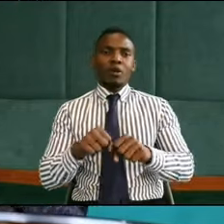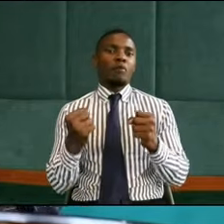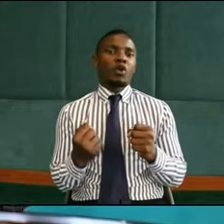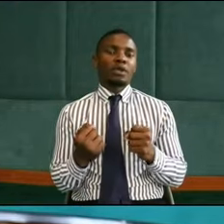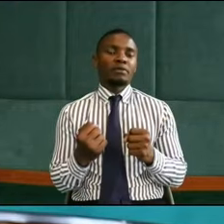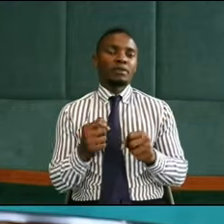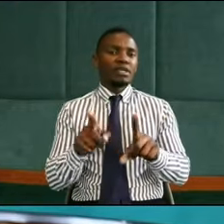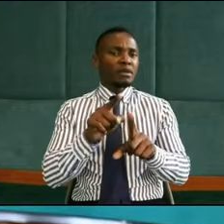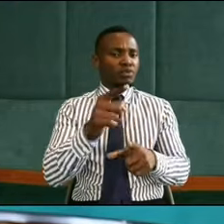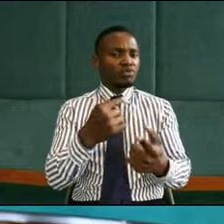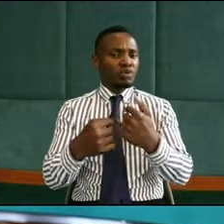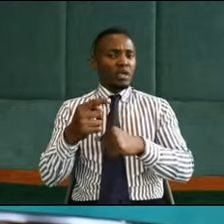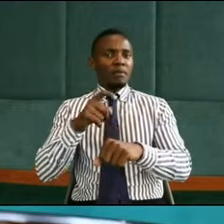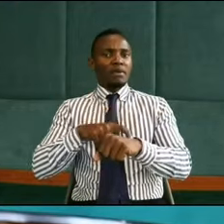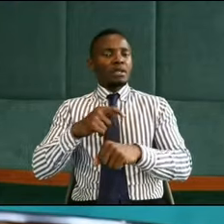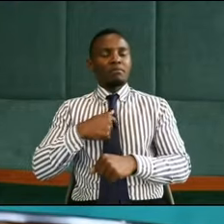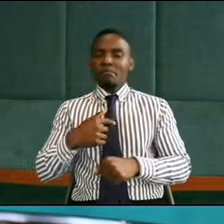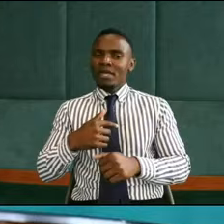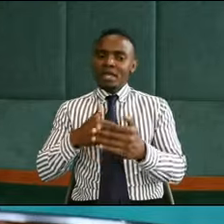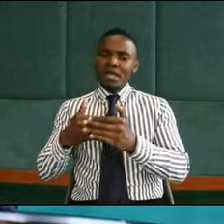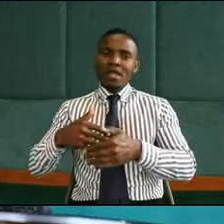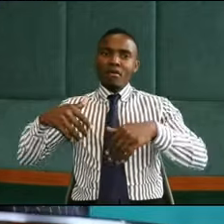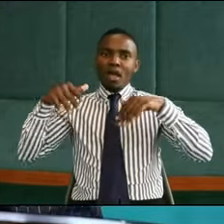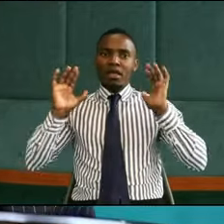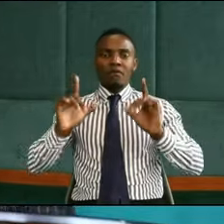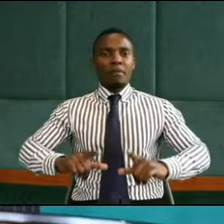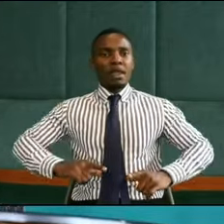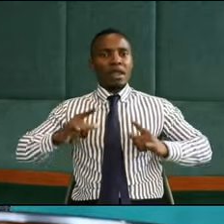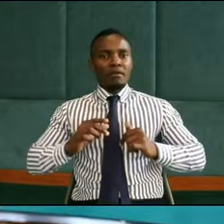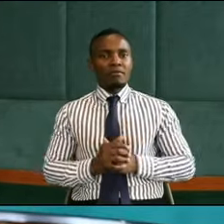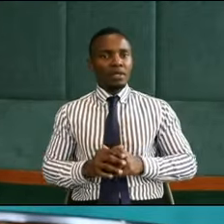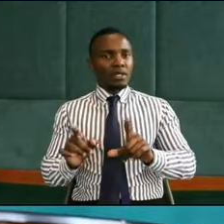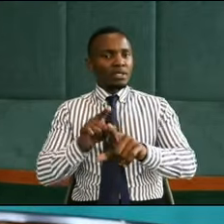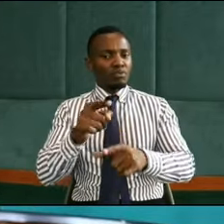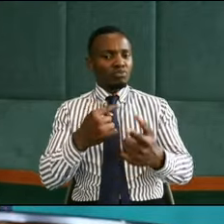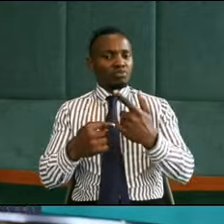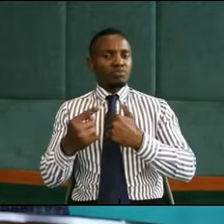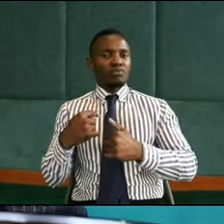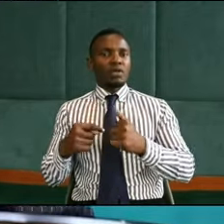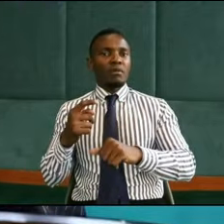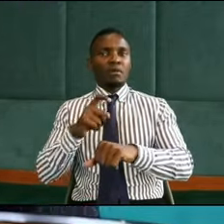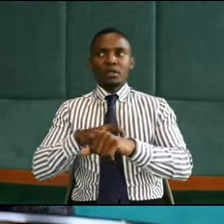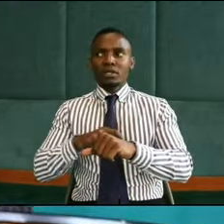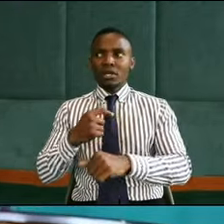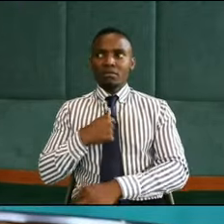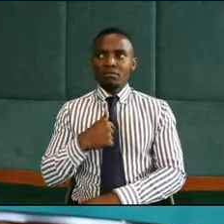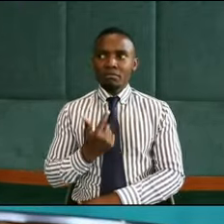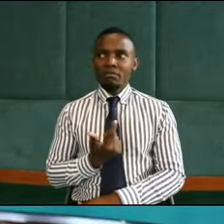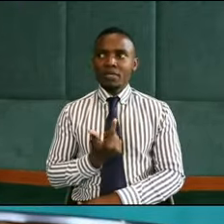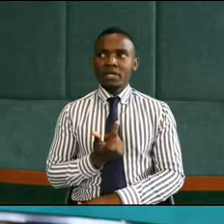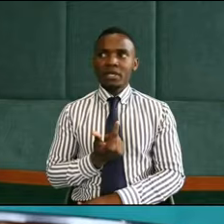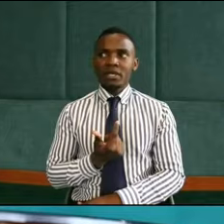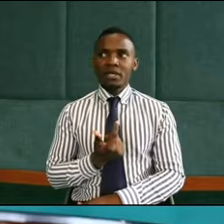came to me when I was giving up in life. You came to me when I was grieving. You came to me